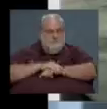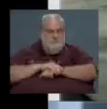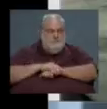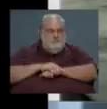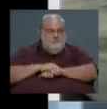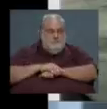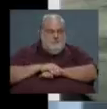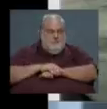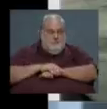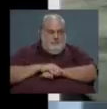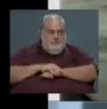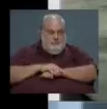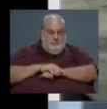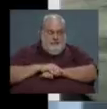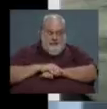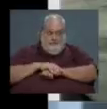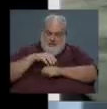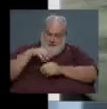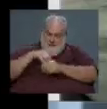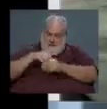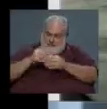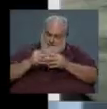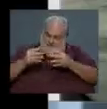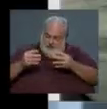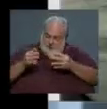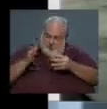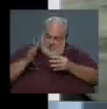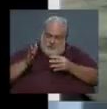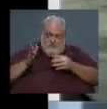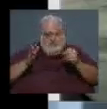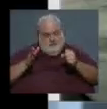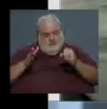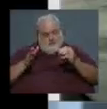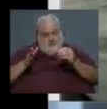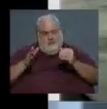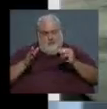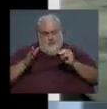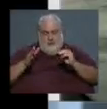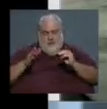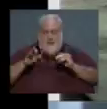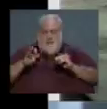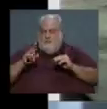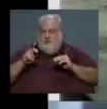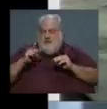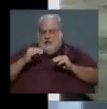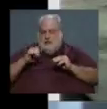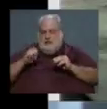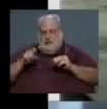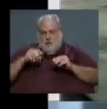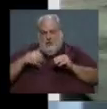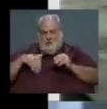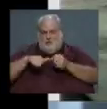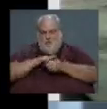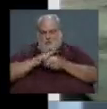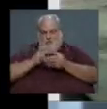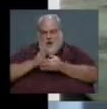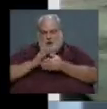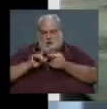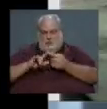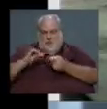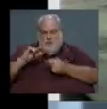So is the city's property going to be inside your fence? Well, yes, ma'am. We'll have the franchise, but you have total rights to it.